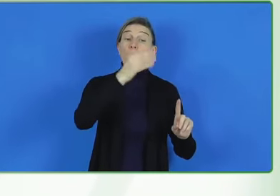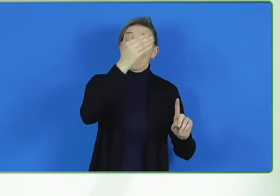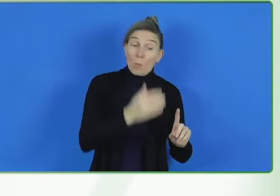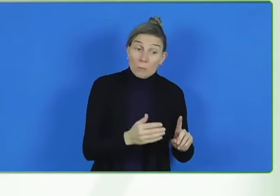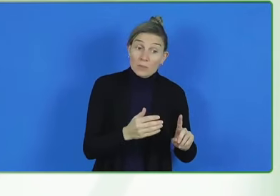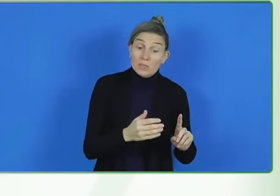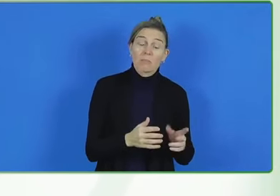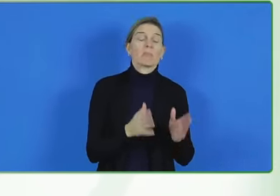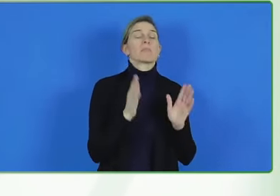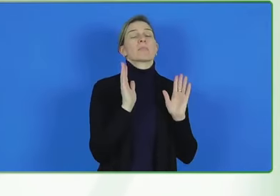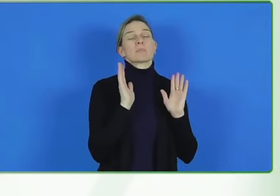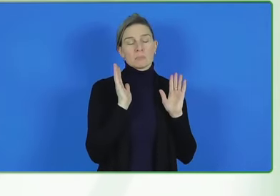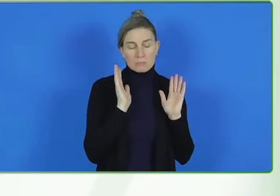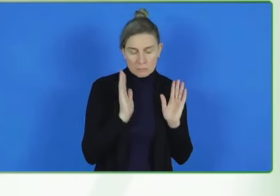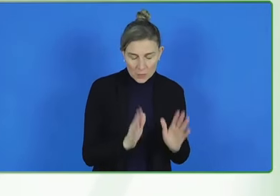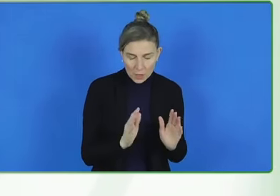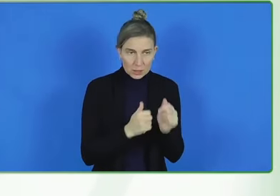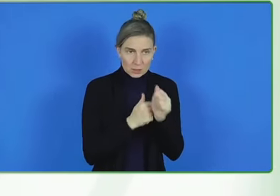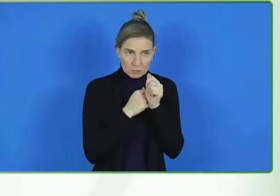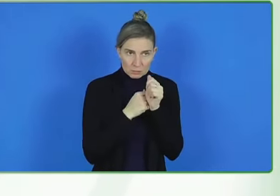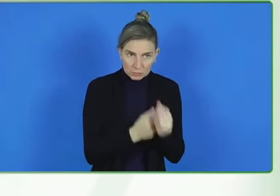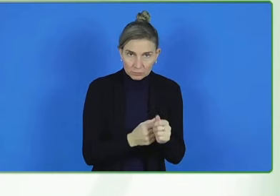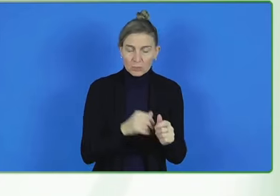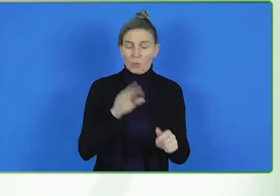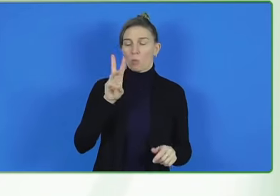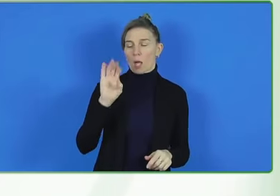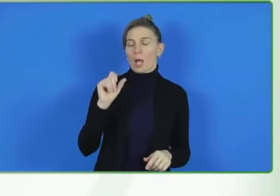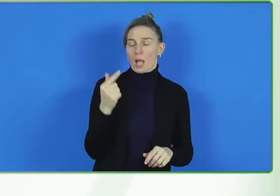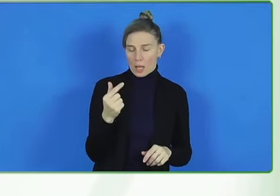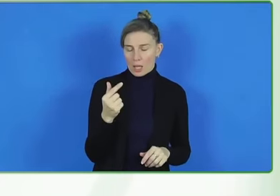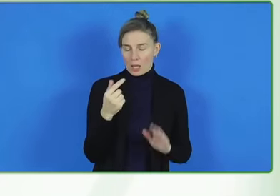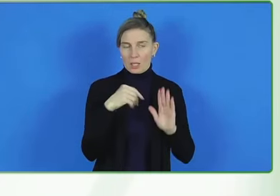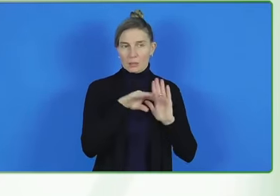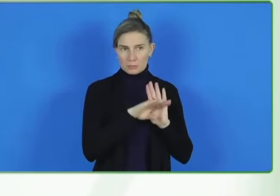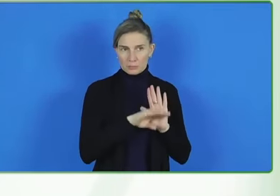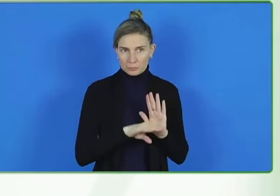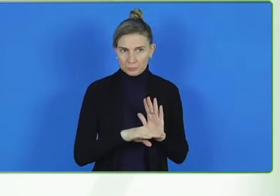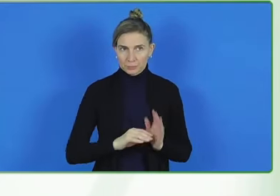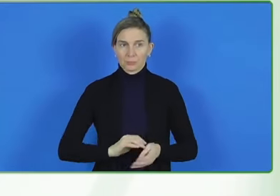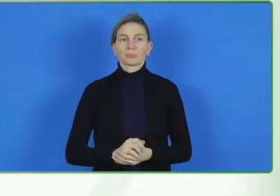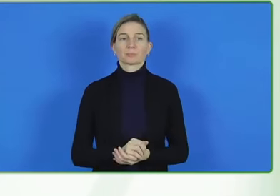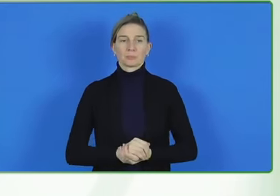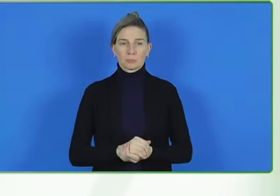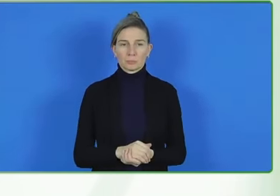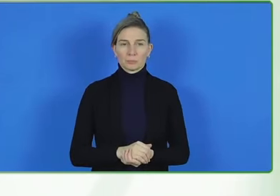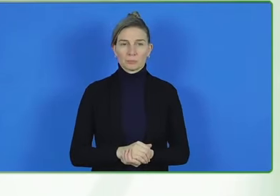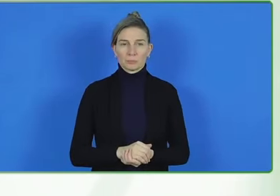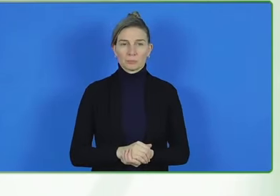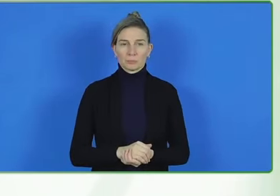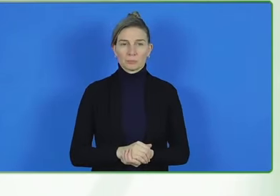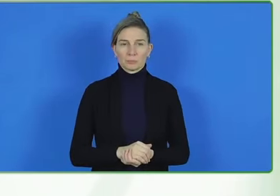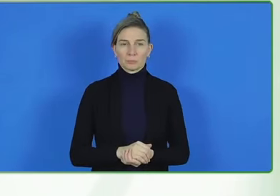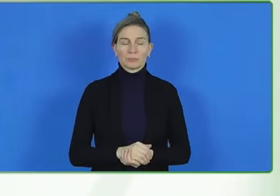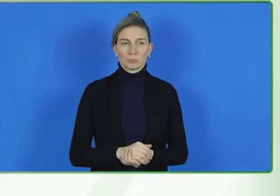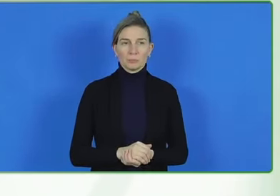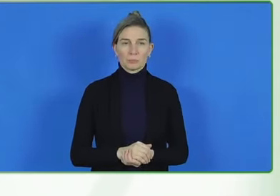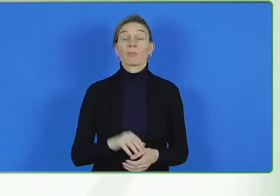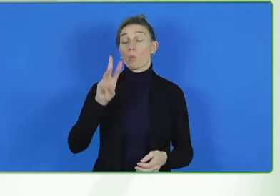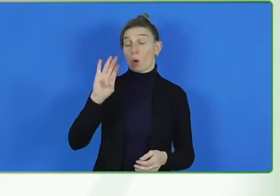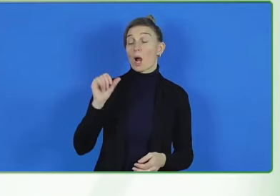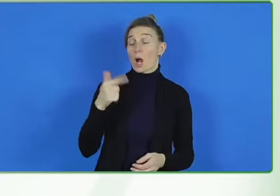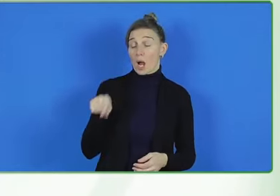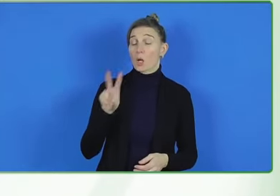accessible according to WCAG, WCAG 2.1 standards,